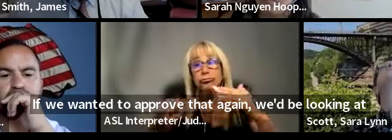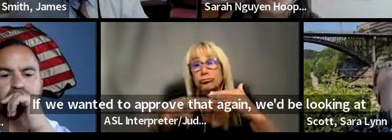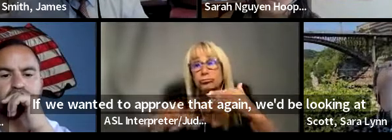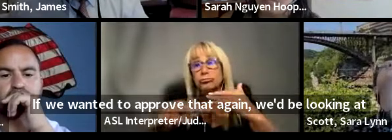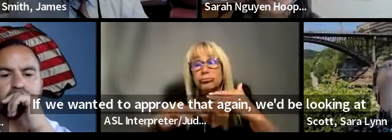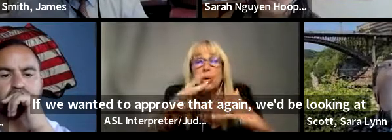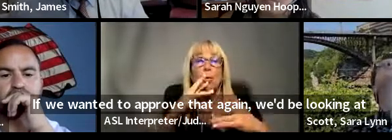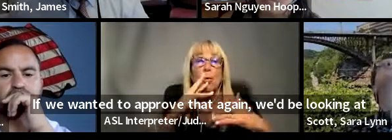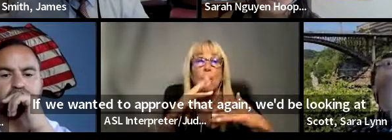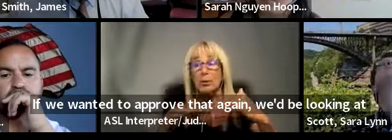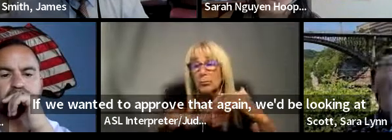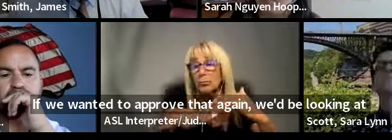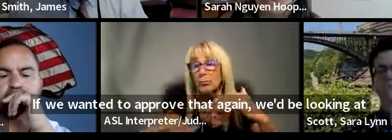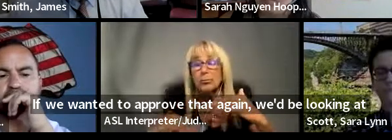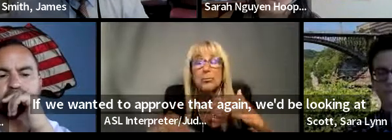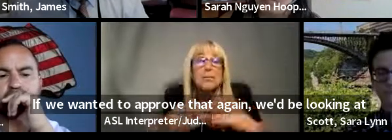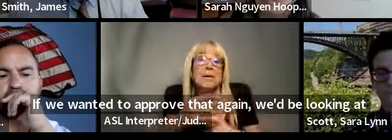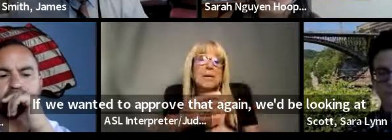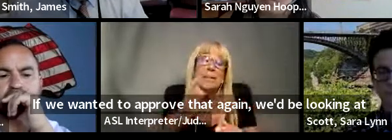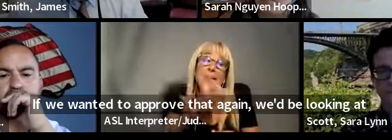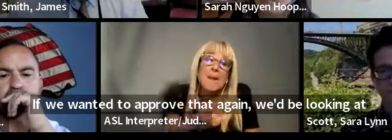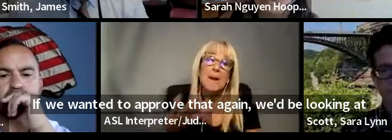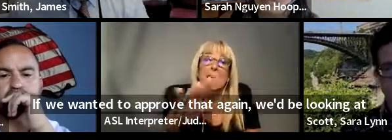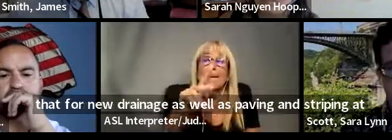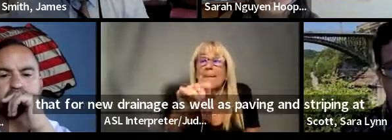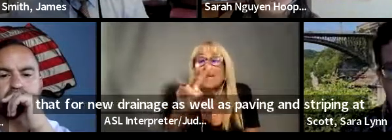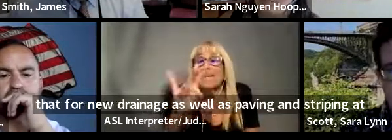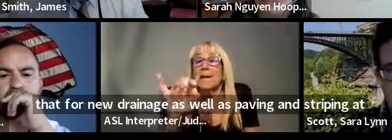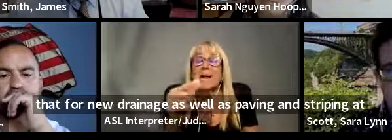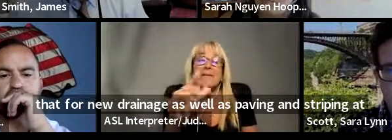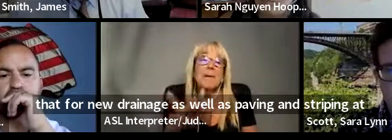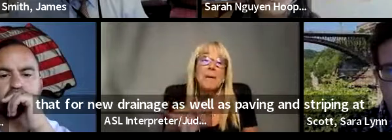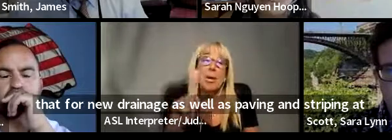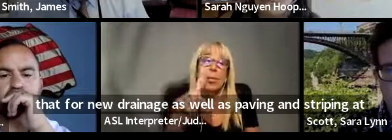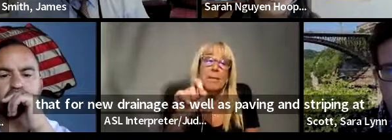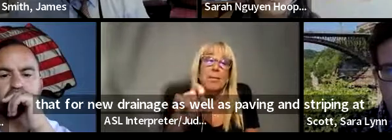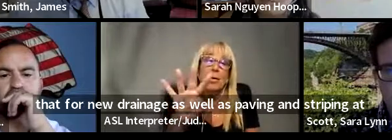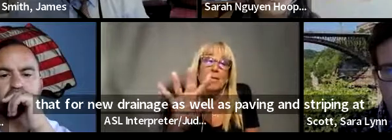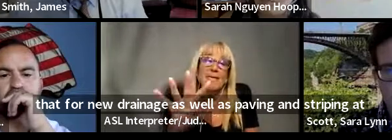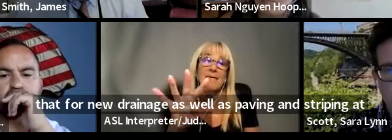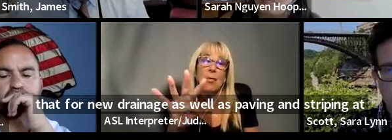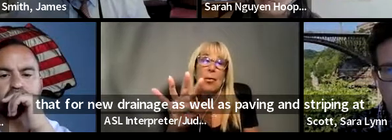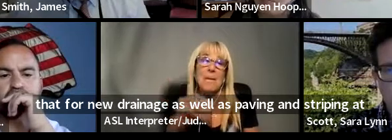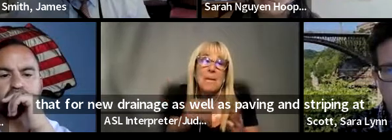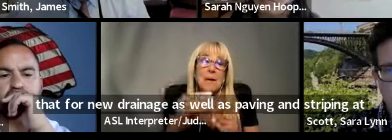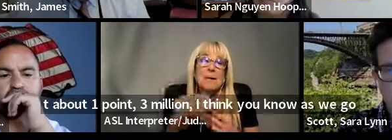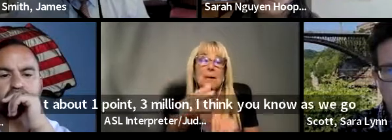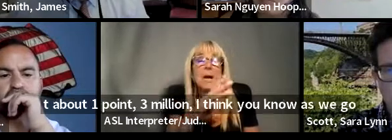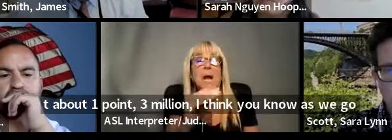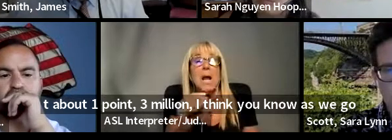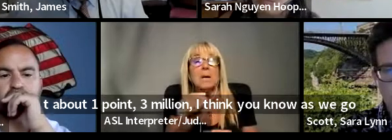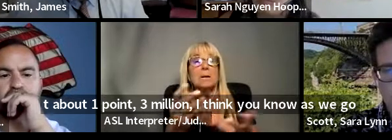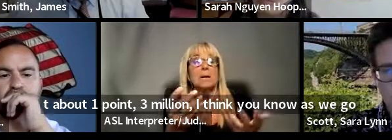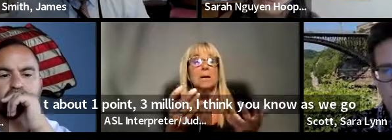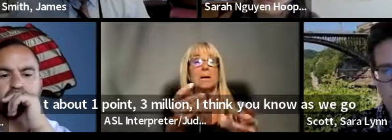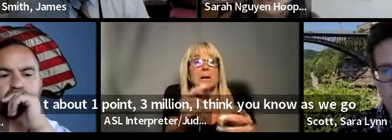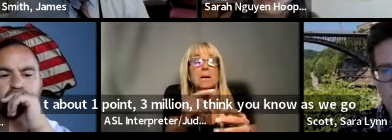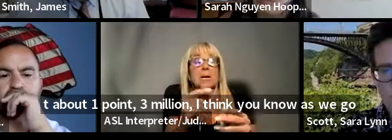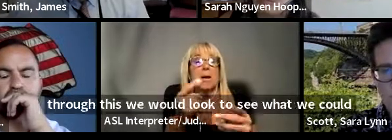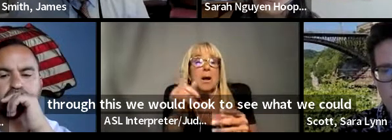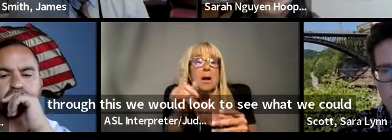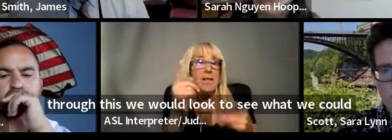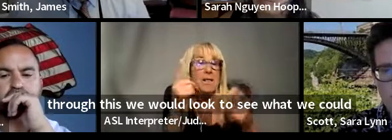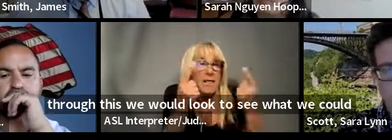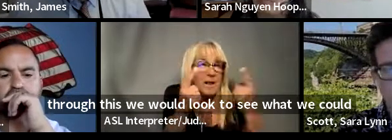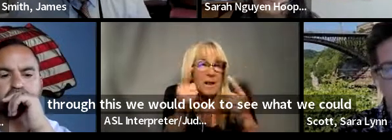paving and striping at about 1.3 million. I think, as we go through this, we would look to see what we could do from the standpoint of porous